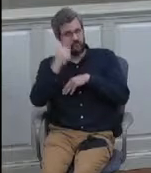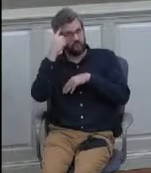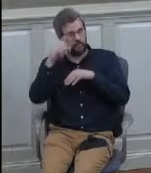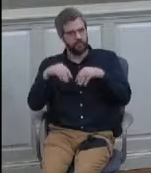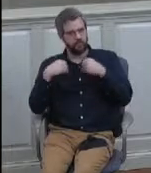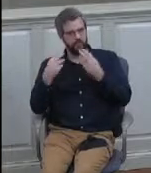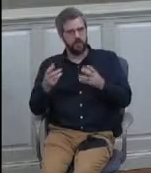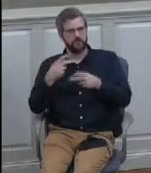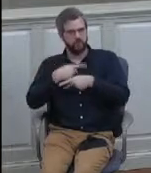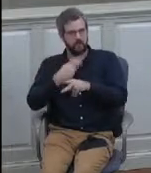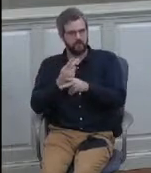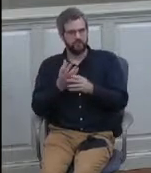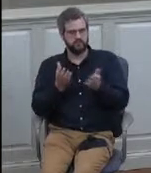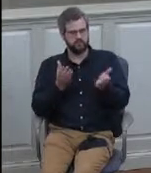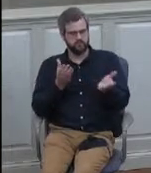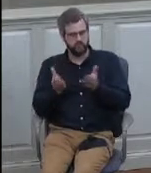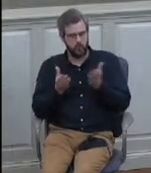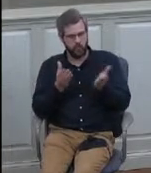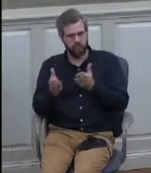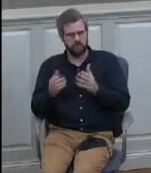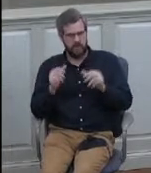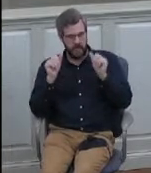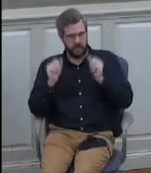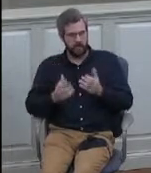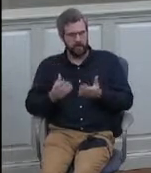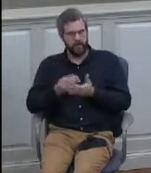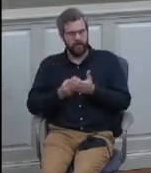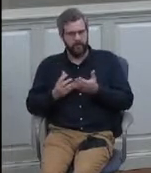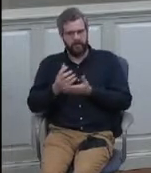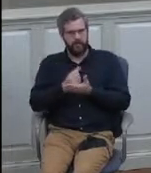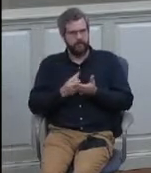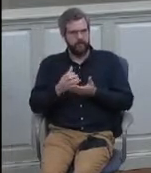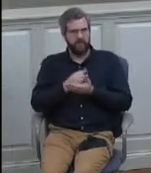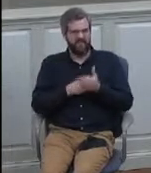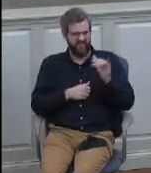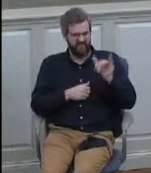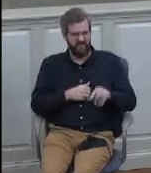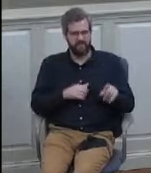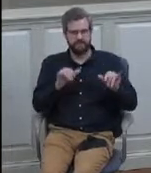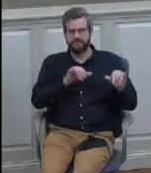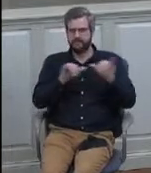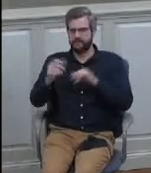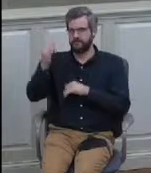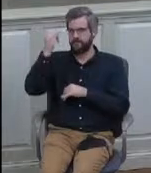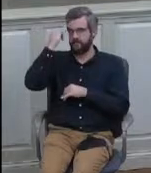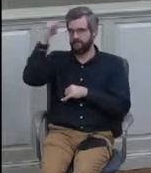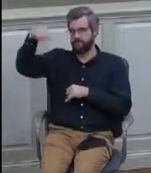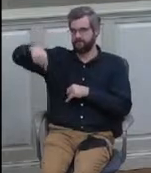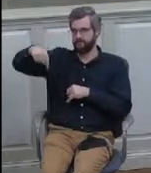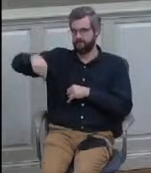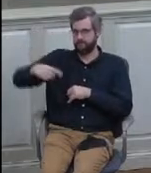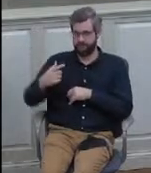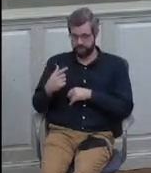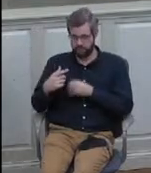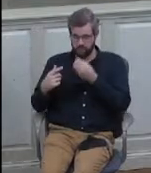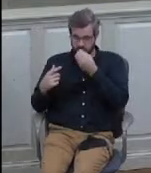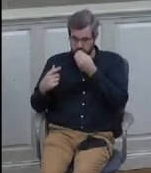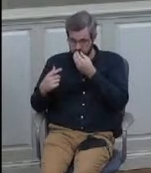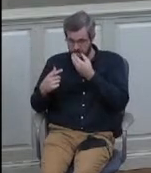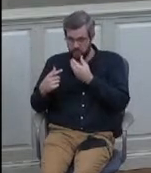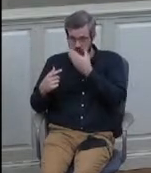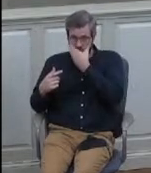have, you know, I can make a living. And so that's how we got to think about. So some of these things that where there is a